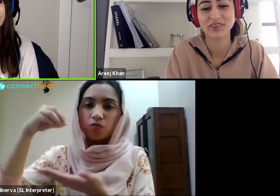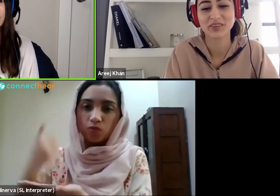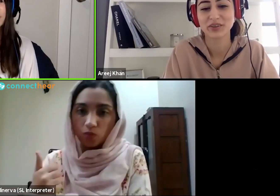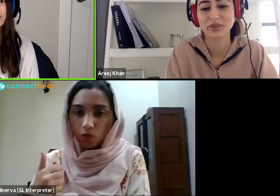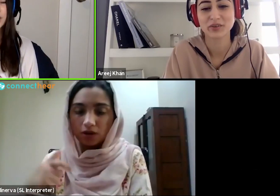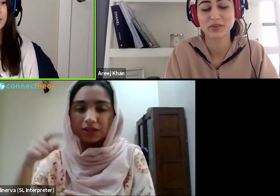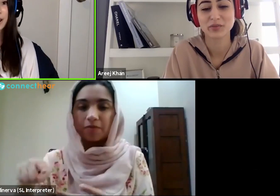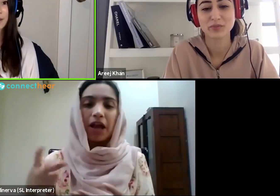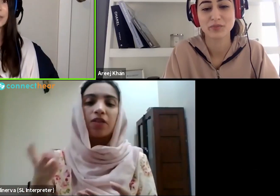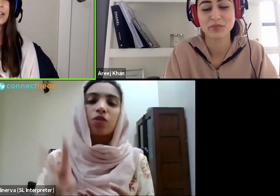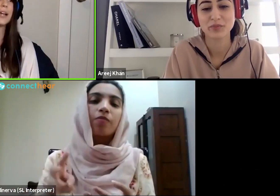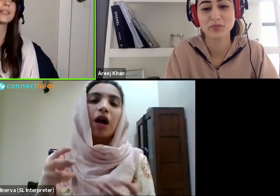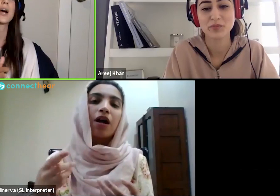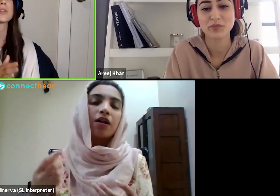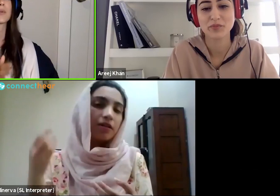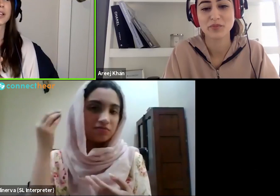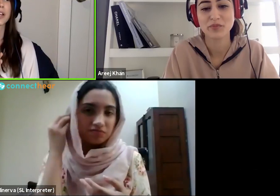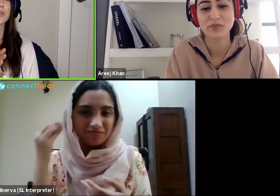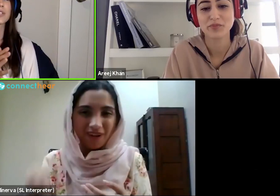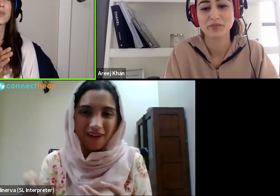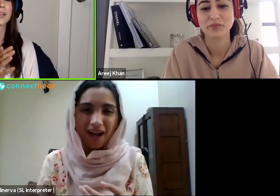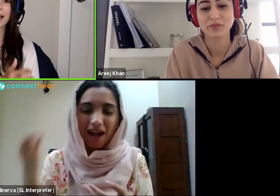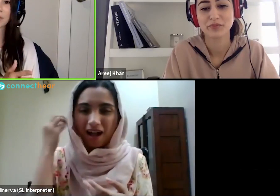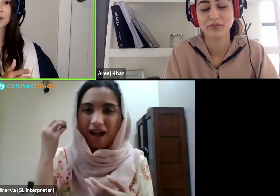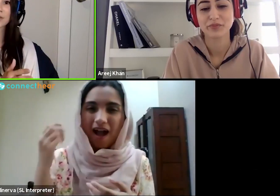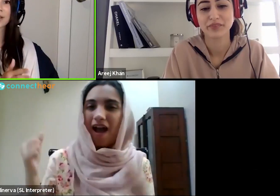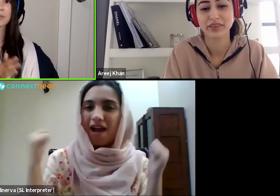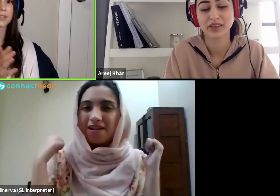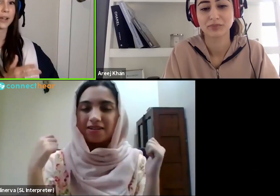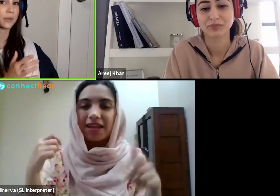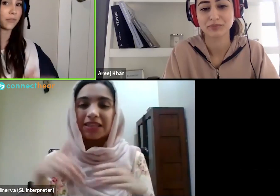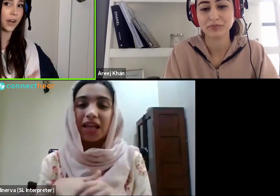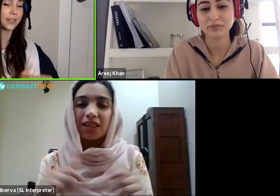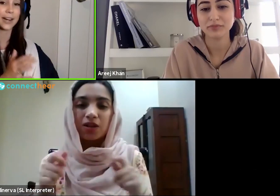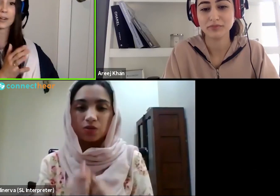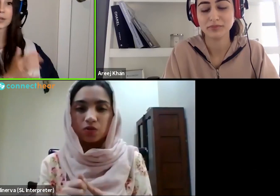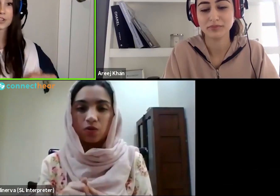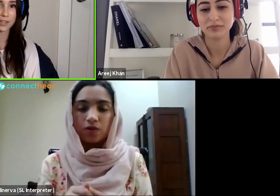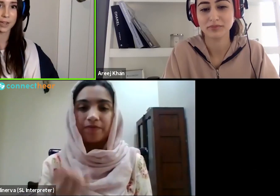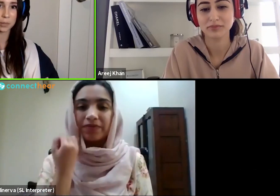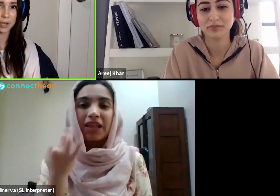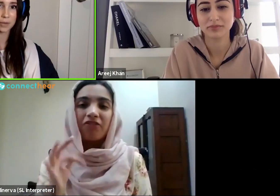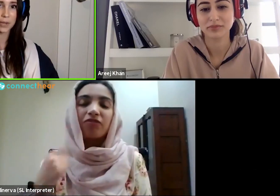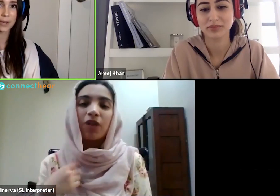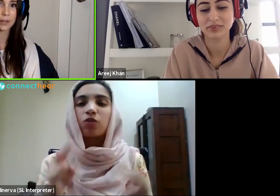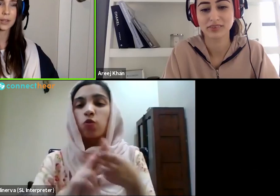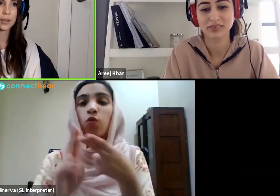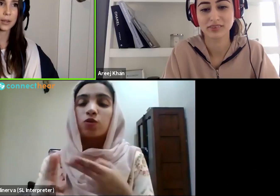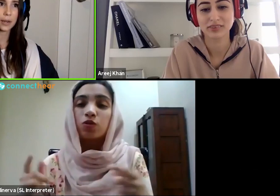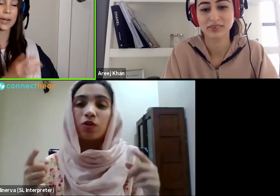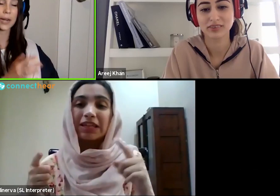catch up. So if you turn around and tell me that we're going to go to a loud restaurant with gathering with friends, and I don't get a chance to unplug for a